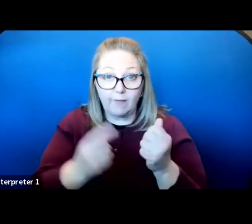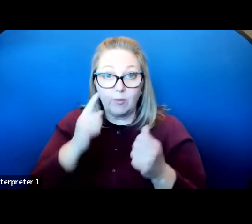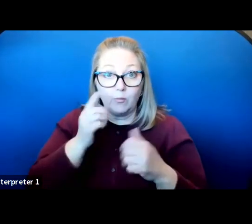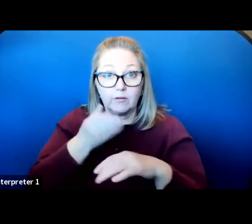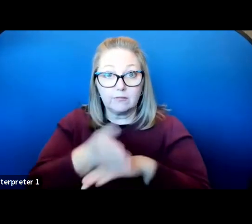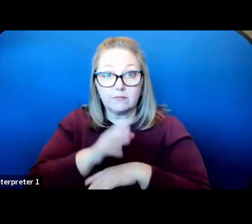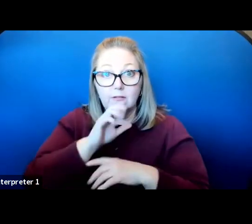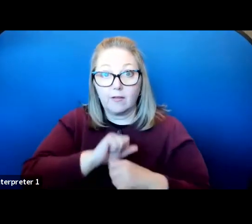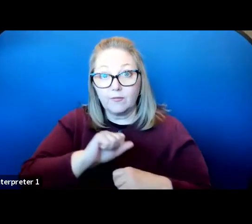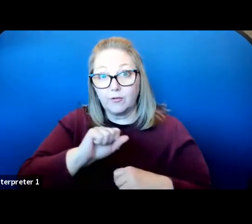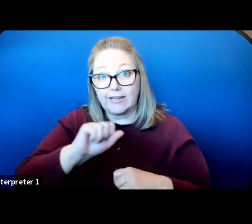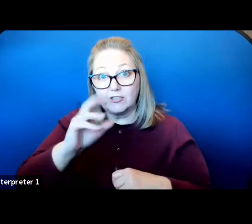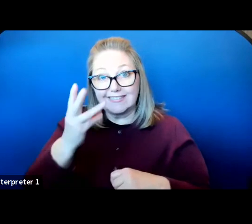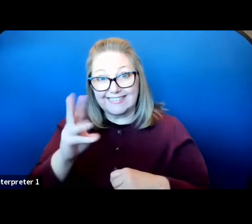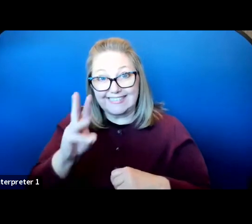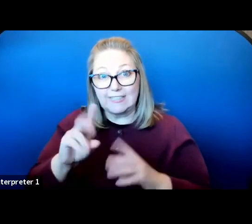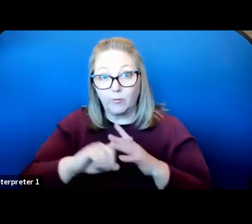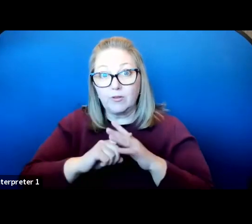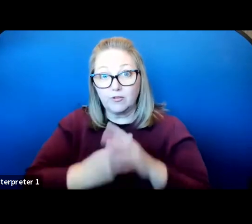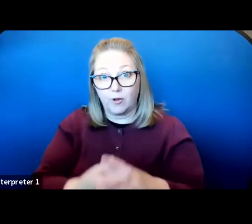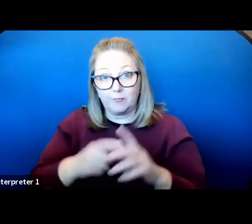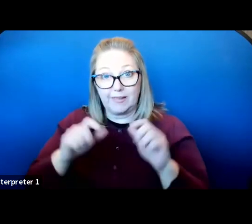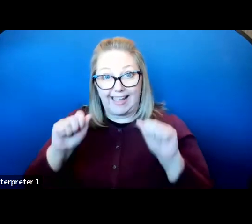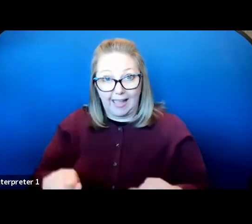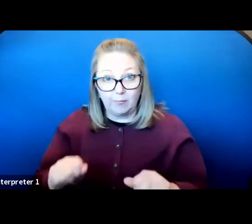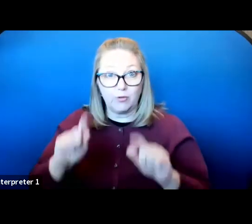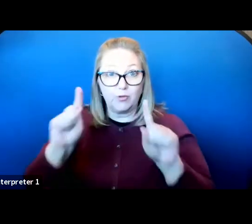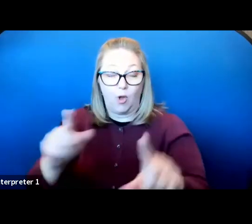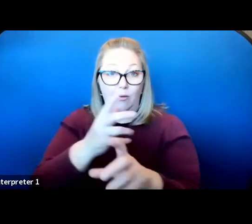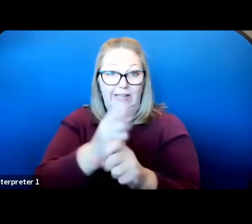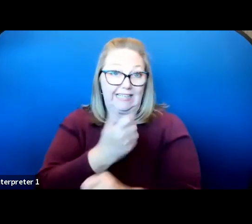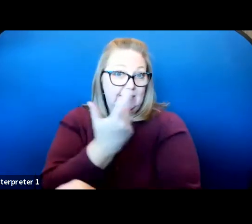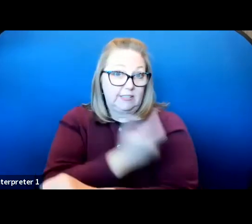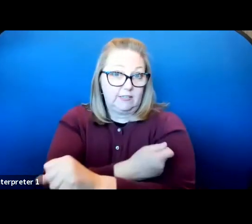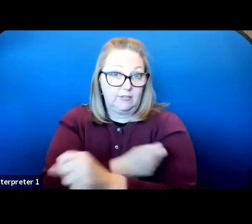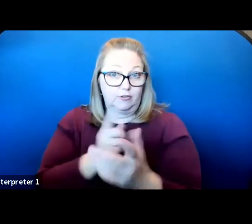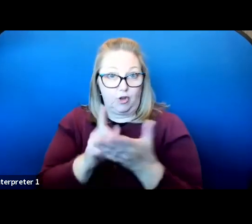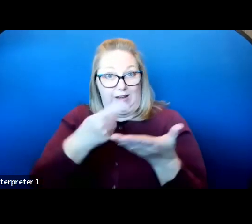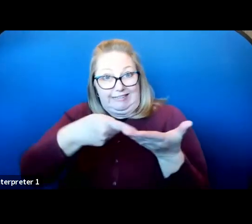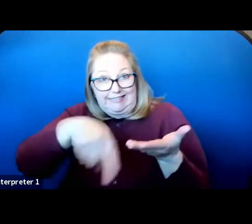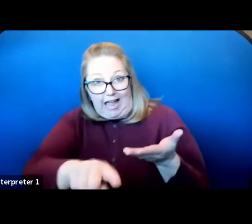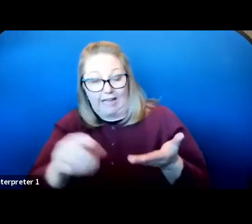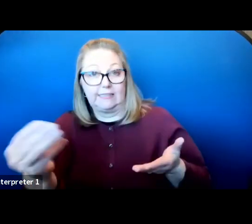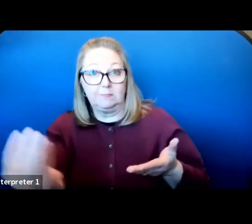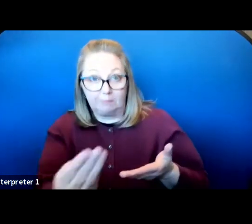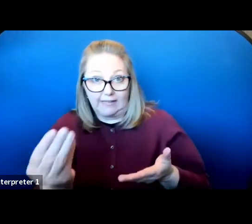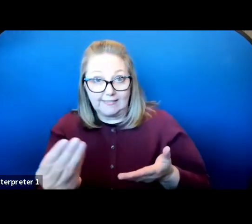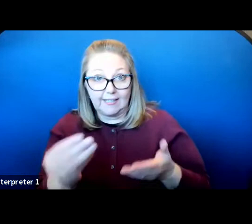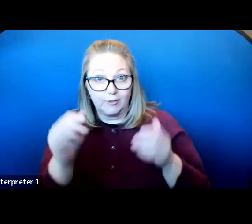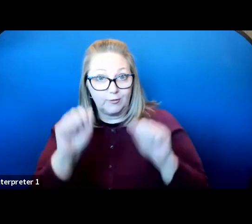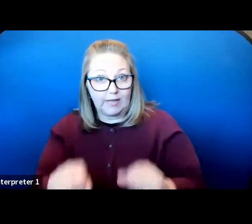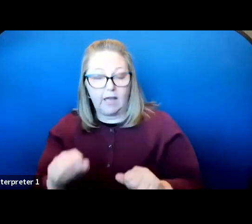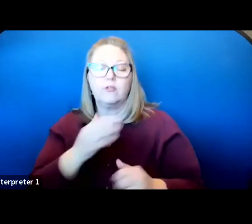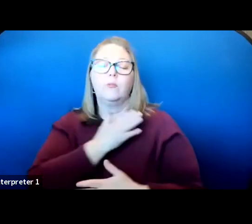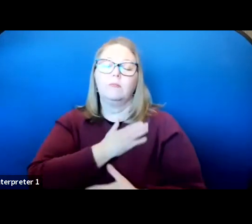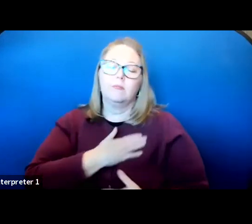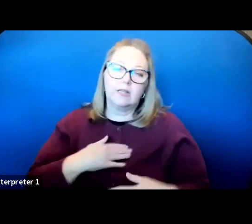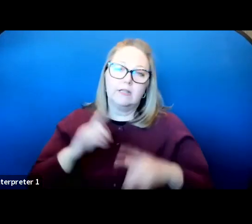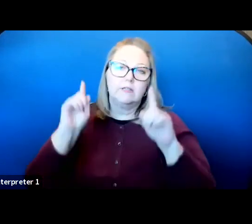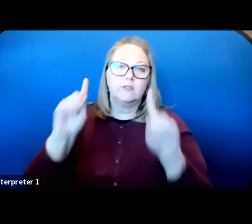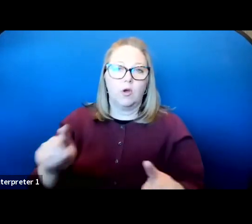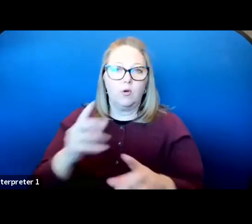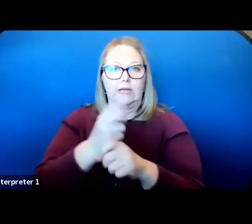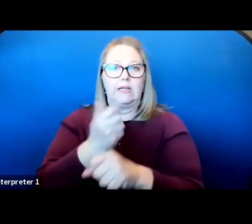this Monday. As soon as you're eligible, please make an appointment, go get the vaccine, and we're closer to the end than we're